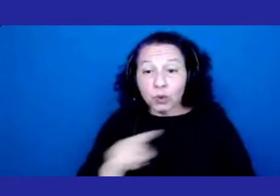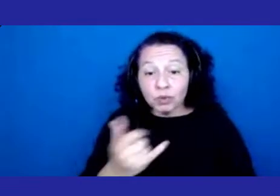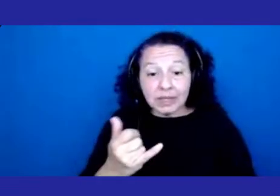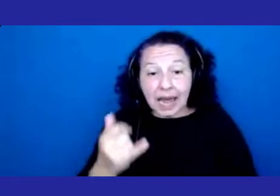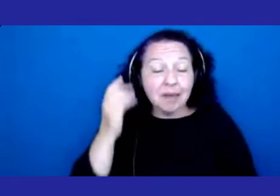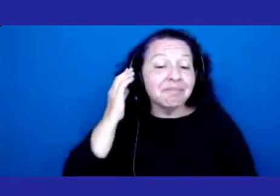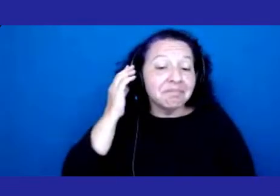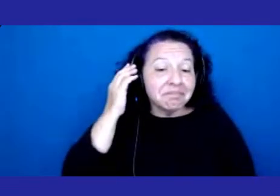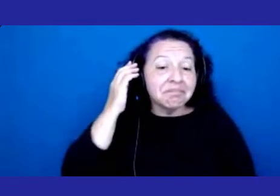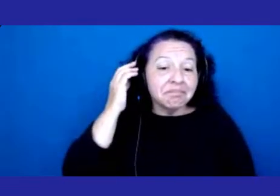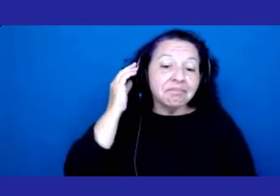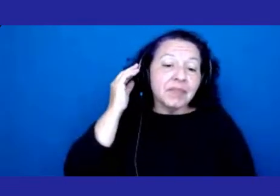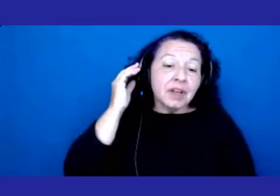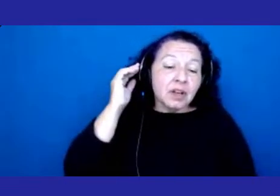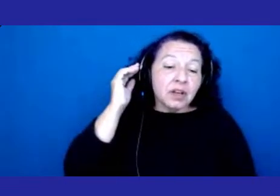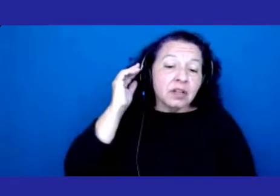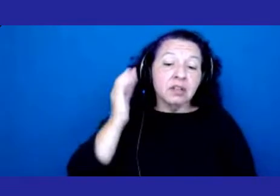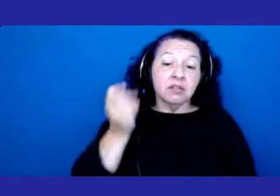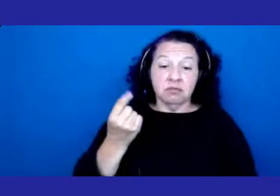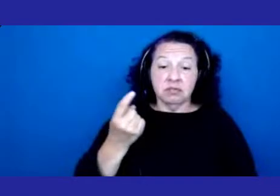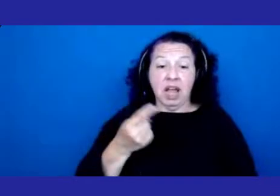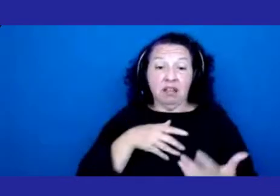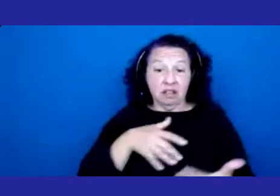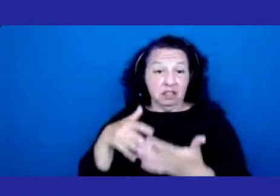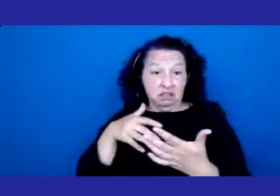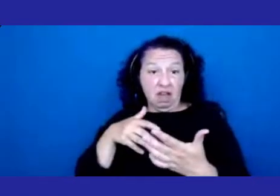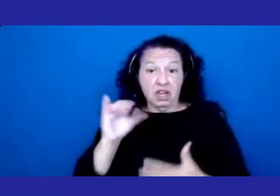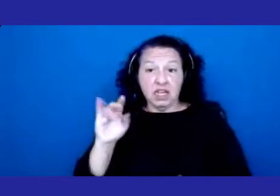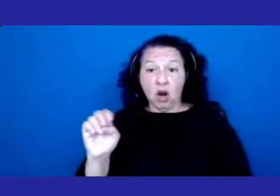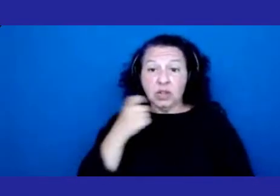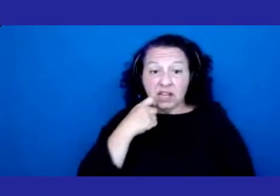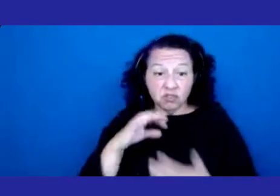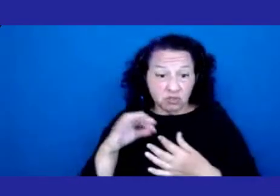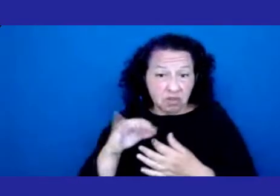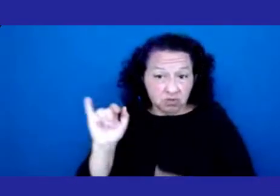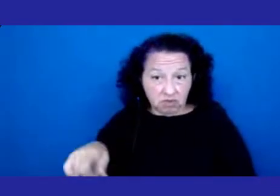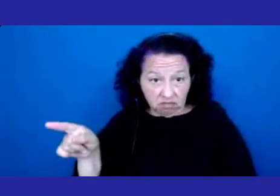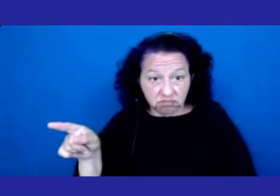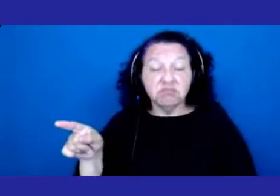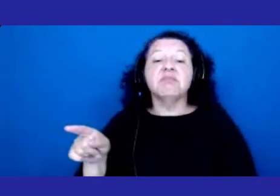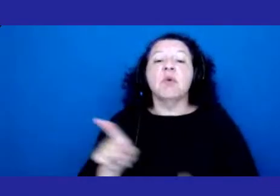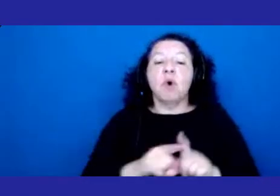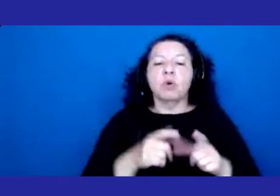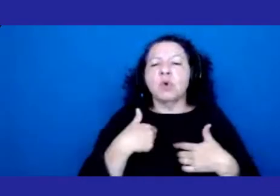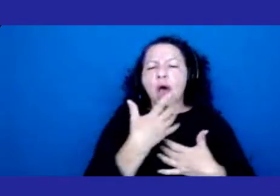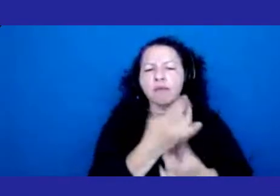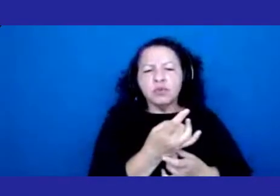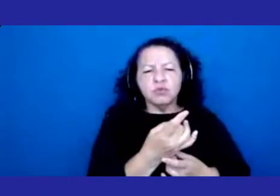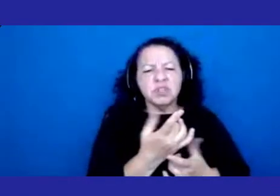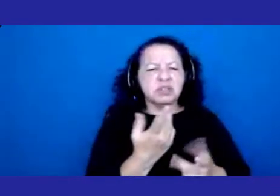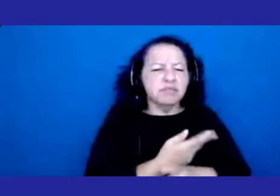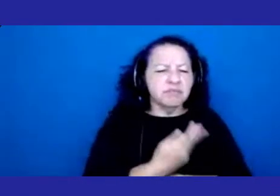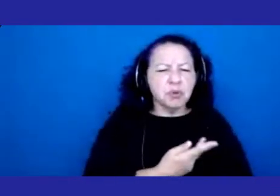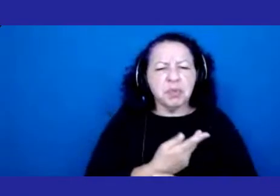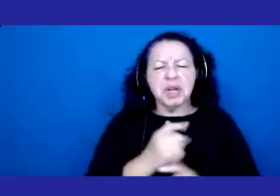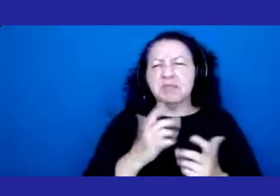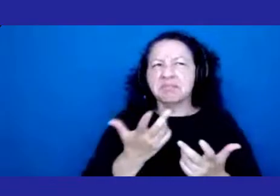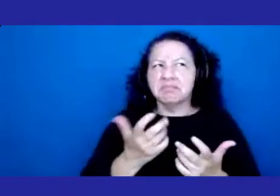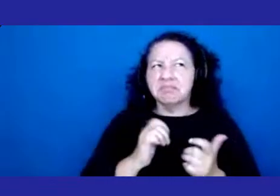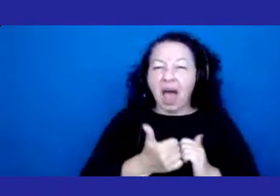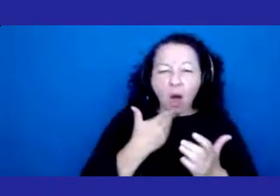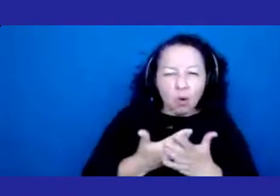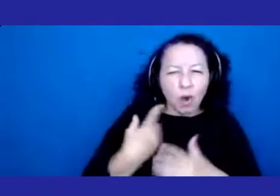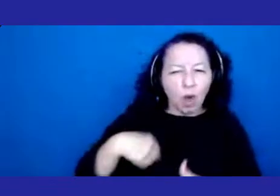Alongside the study that Carolyn just mentioned, there was an interest in determining how well we were